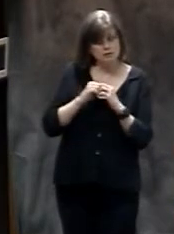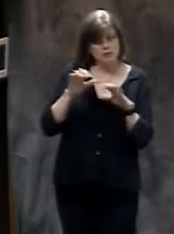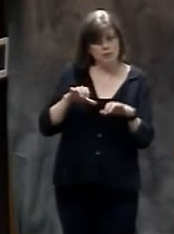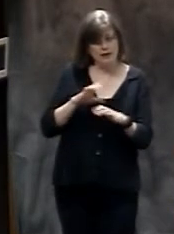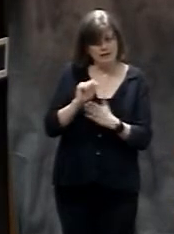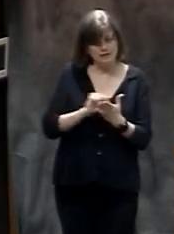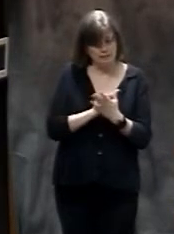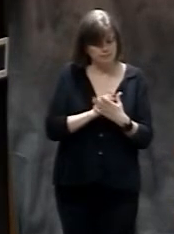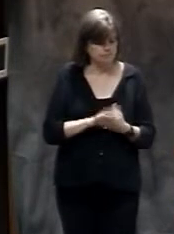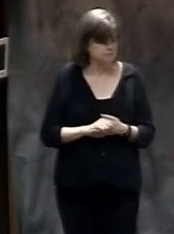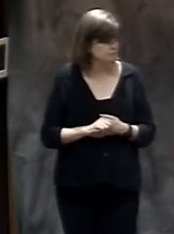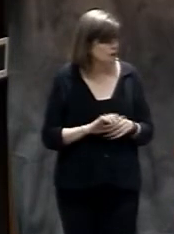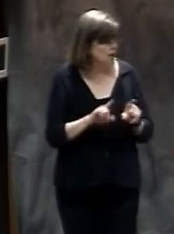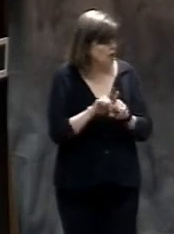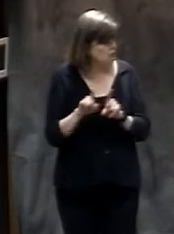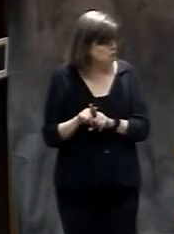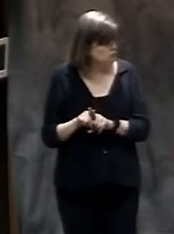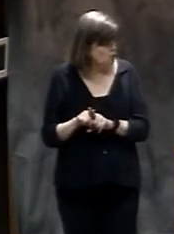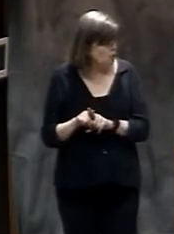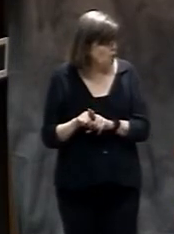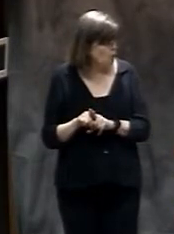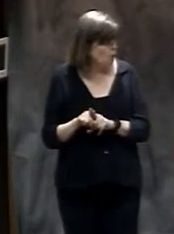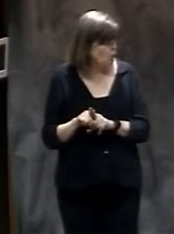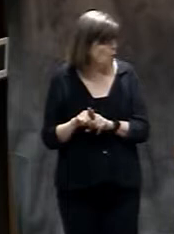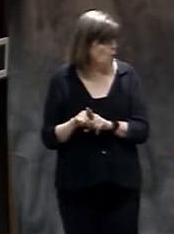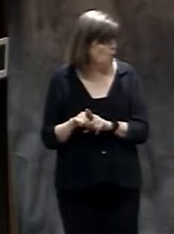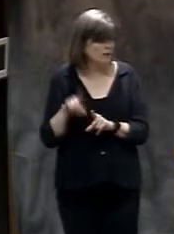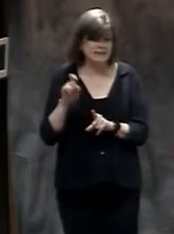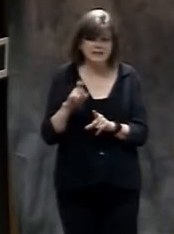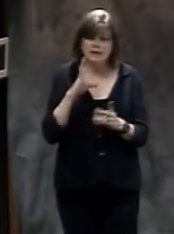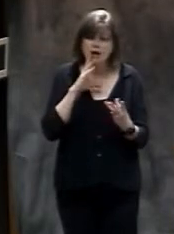humid enough conditions for survival.